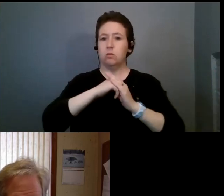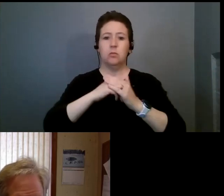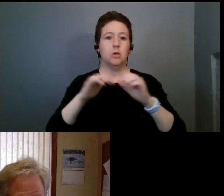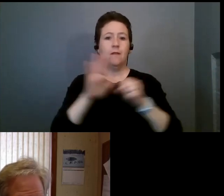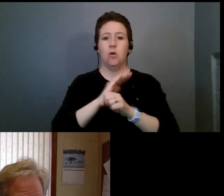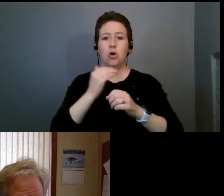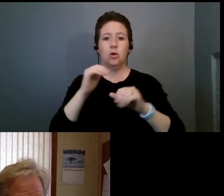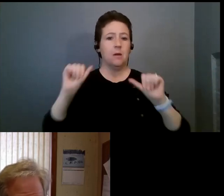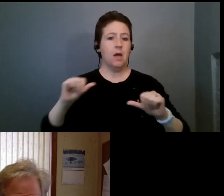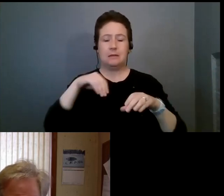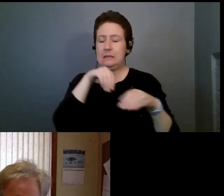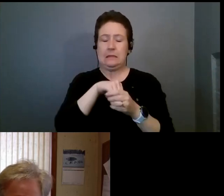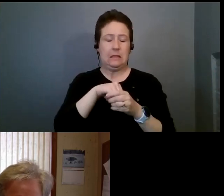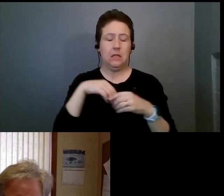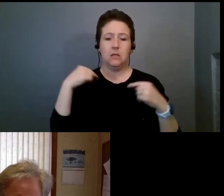our workout facilities.